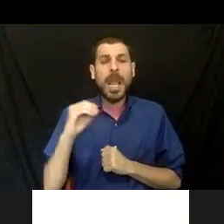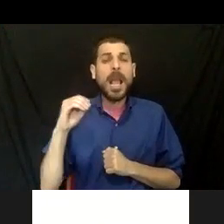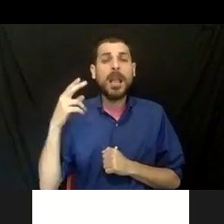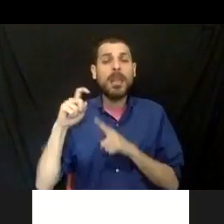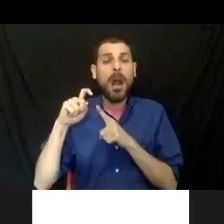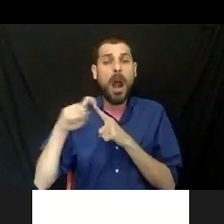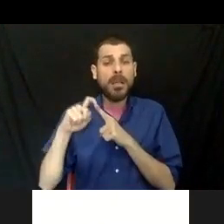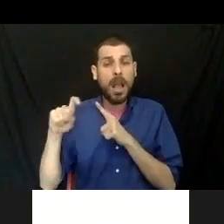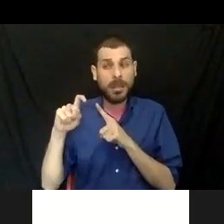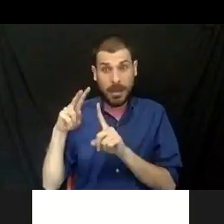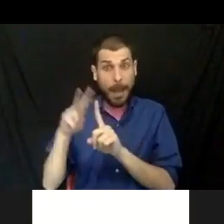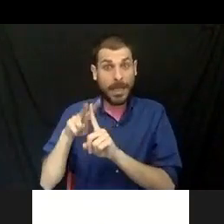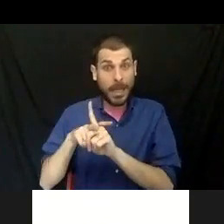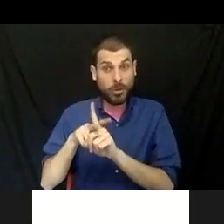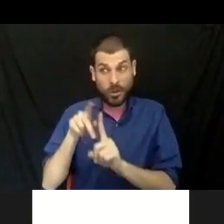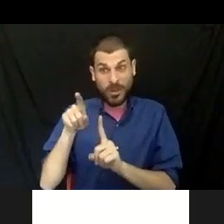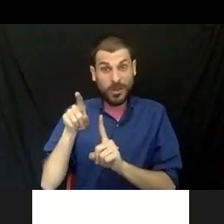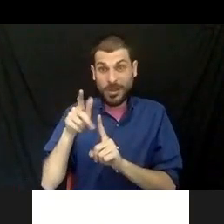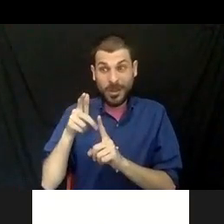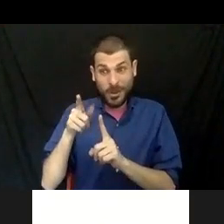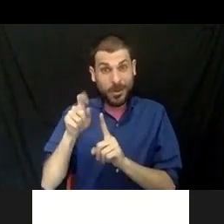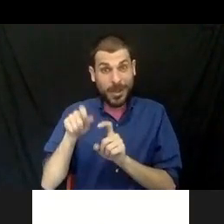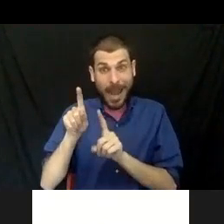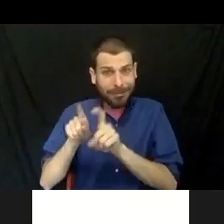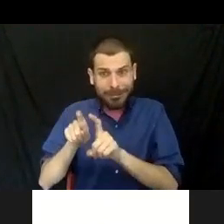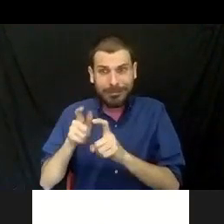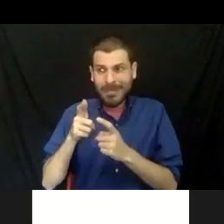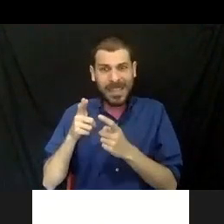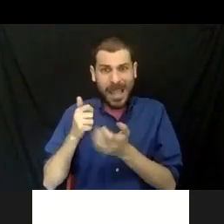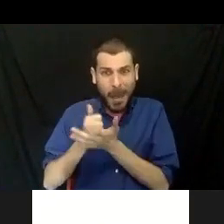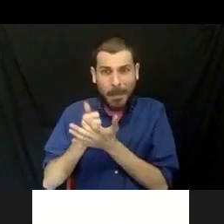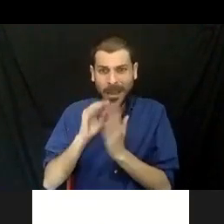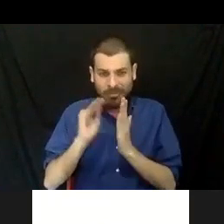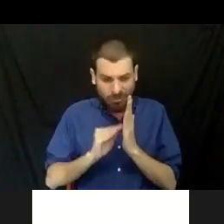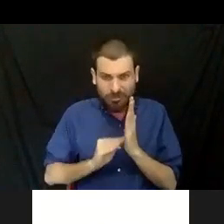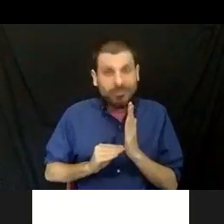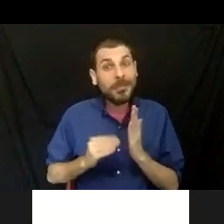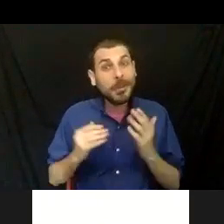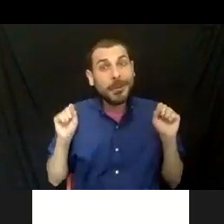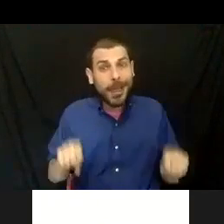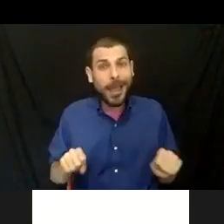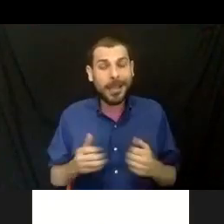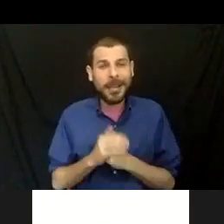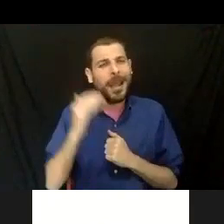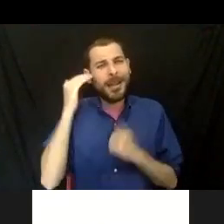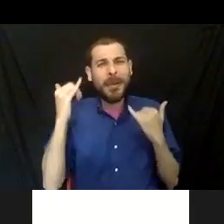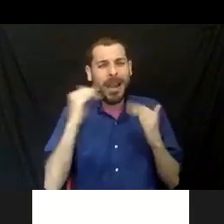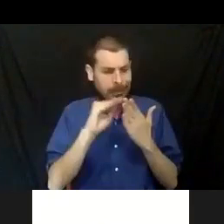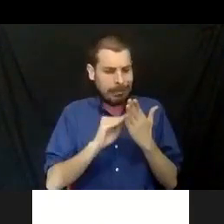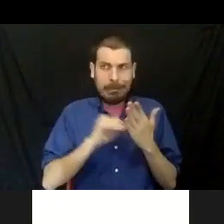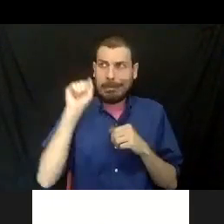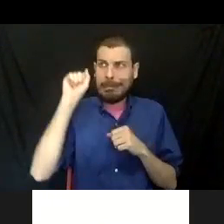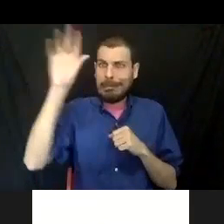applications for unemployment insurance benefits, because we know, people do have questions as they're filling